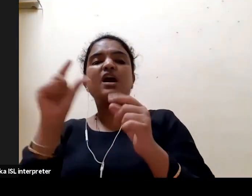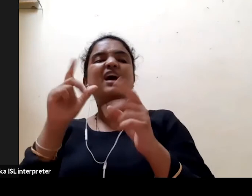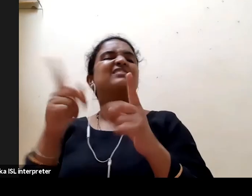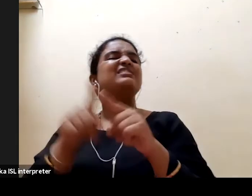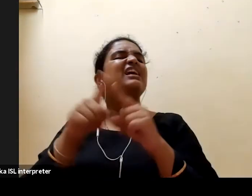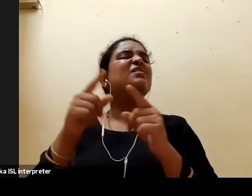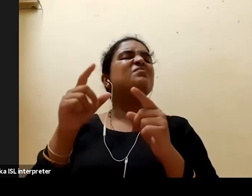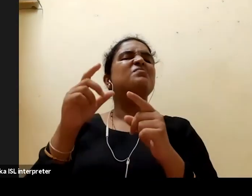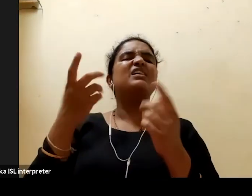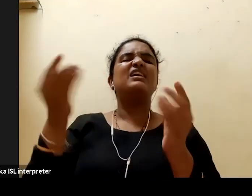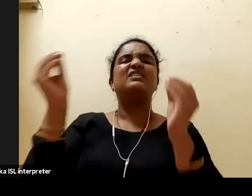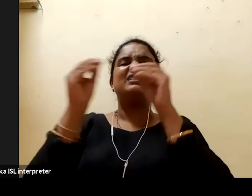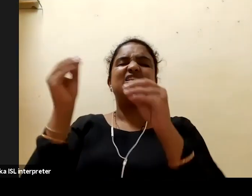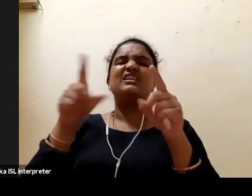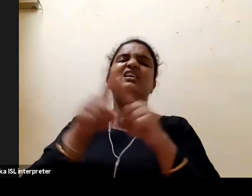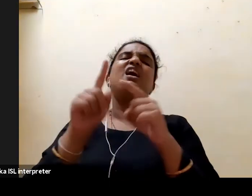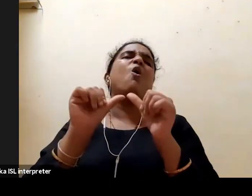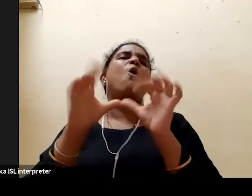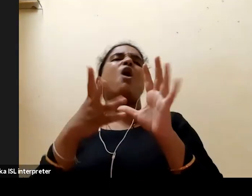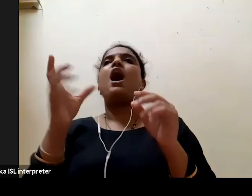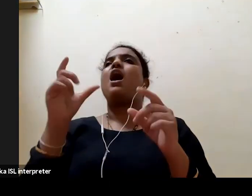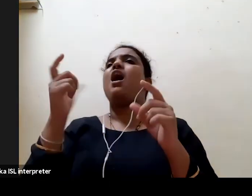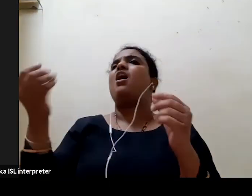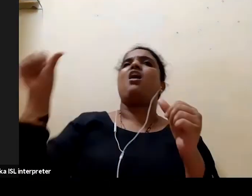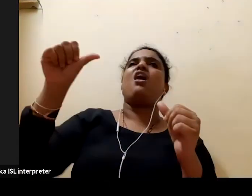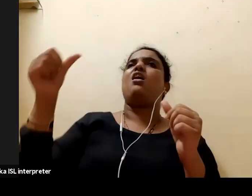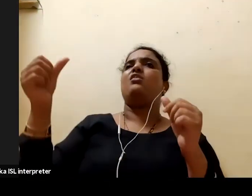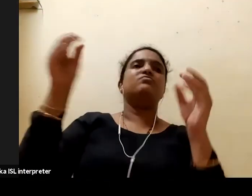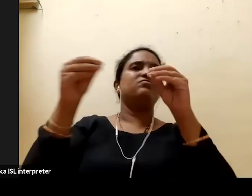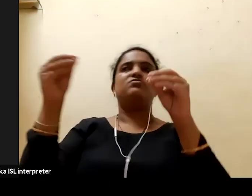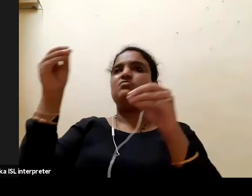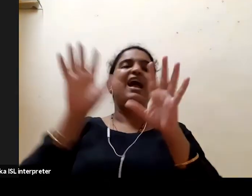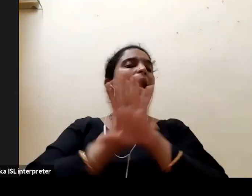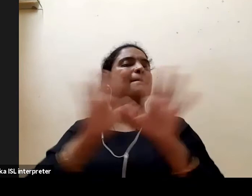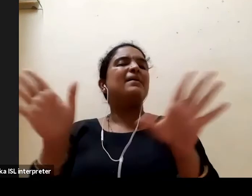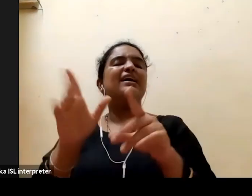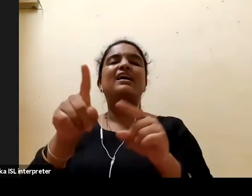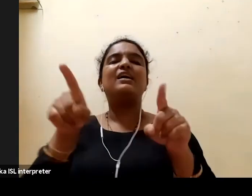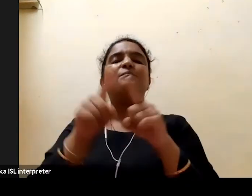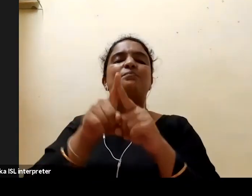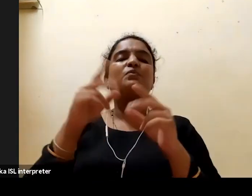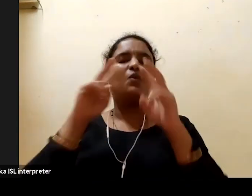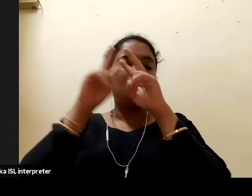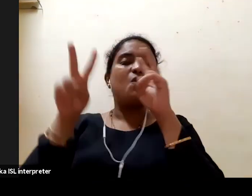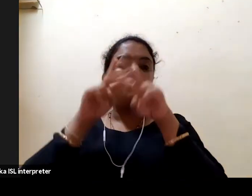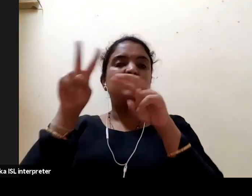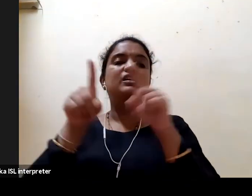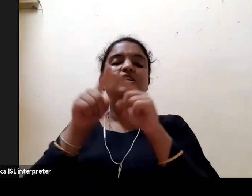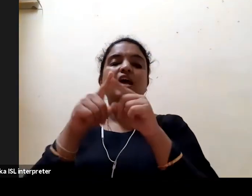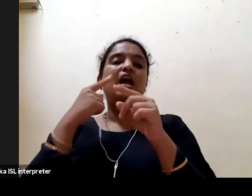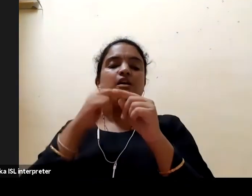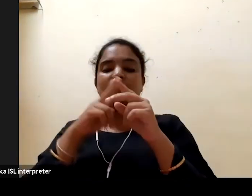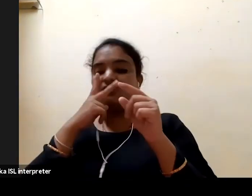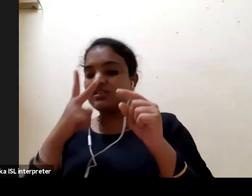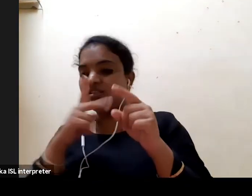just make it very mechanical. Add this, pour this, do this, and also give visual cues, like when this thing looks like